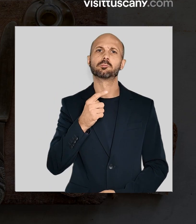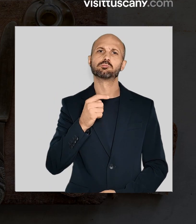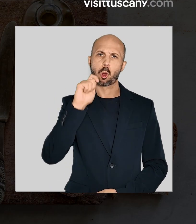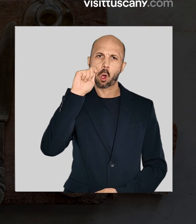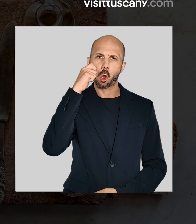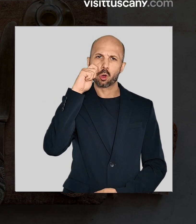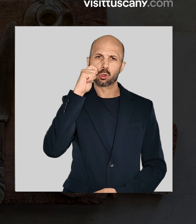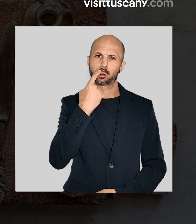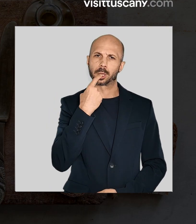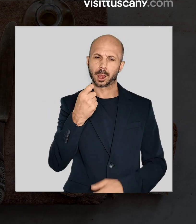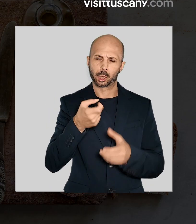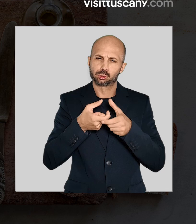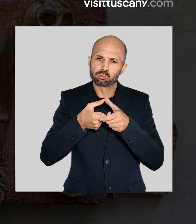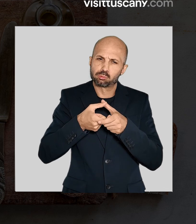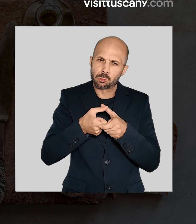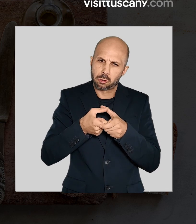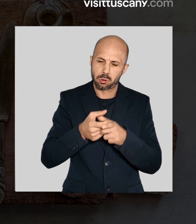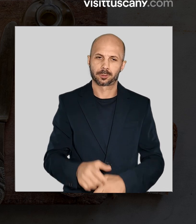1 small red onion,